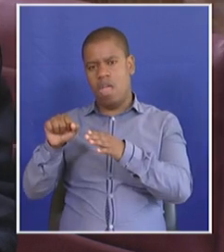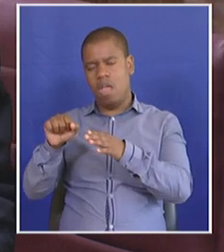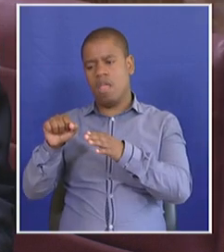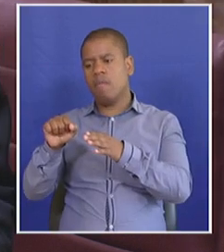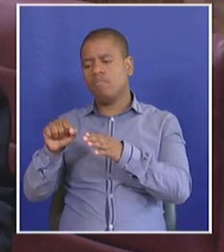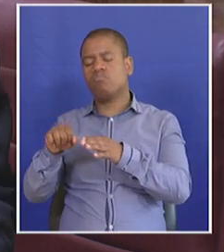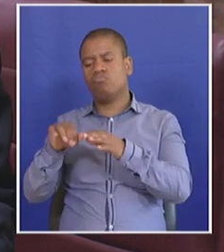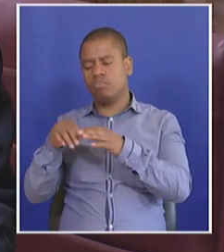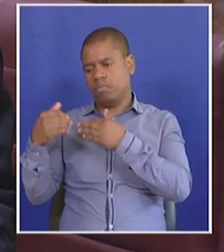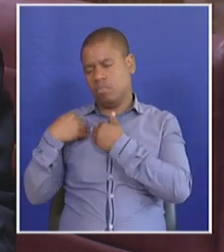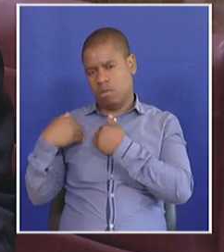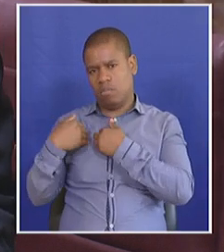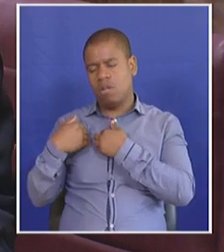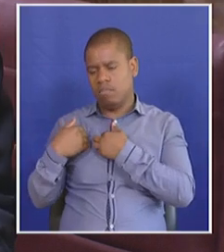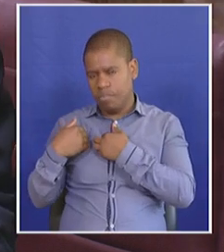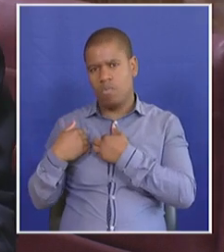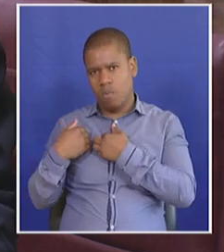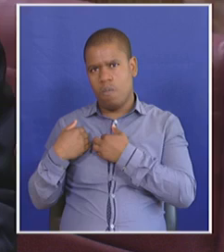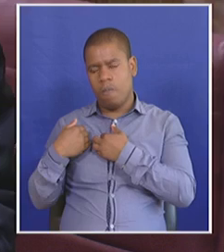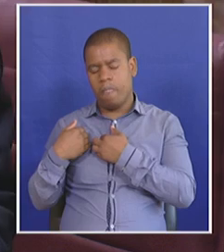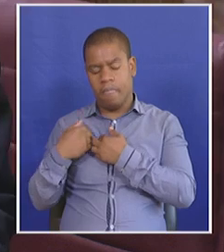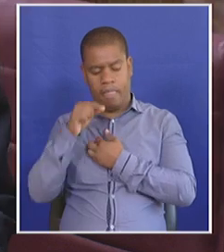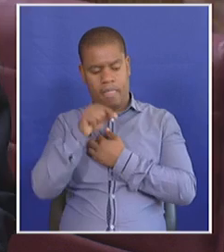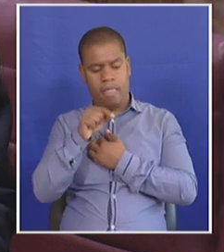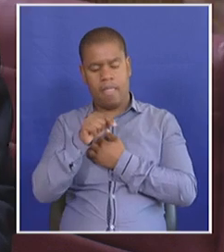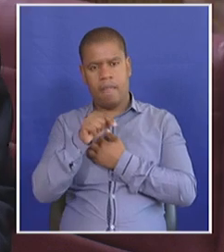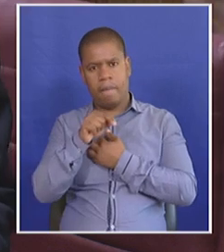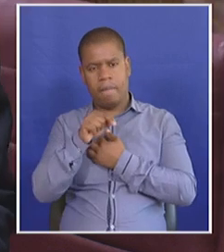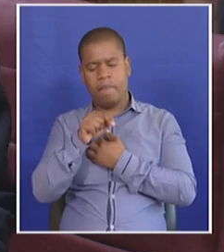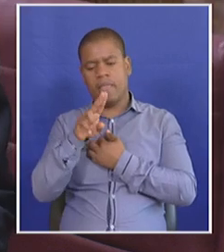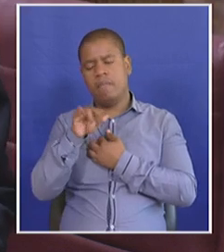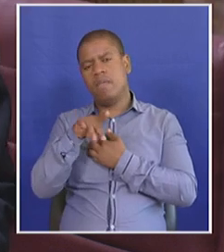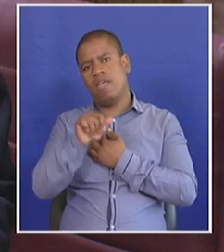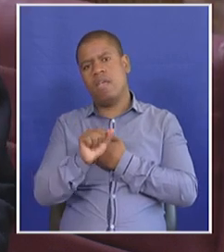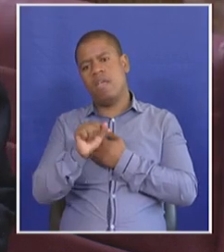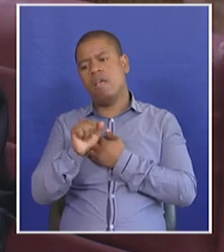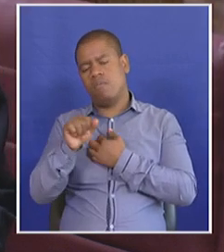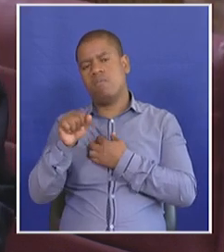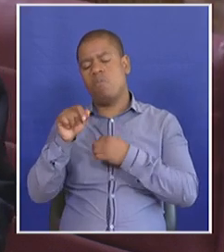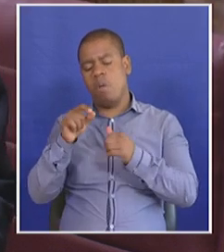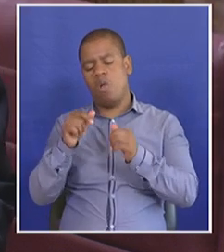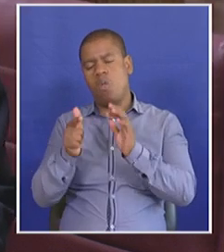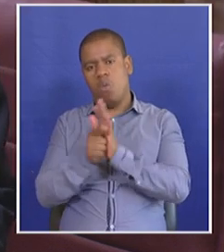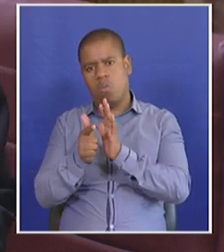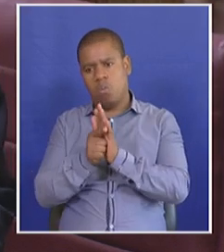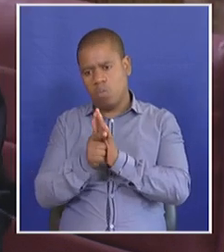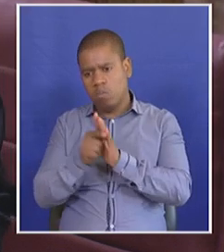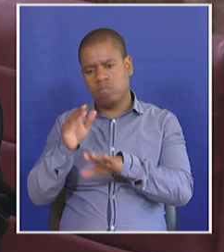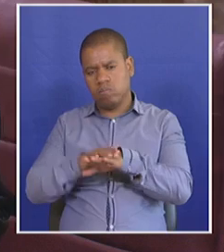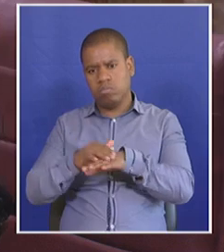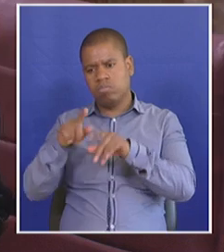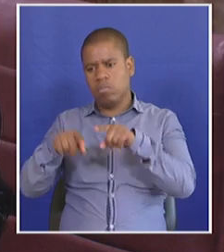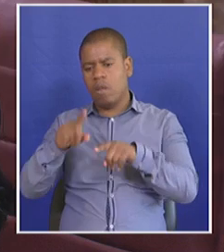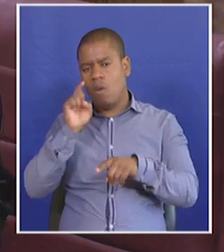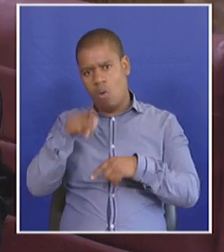reply is, I've been informed that the NPA does not distinguish between cases received from the different law enforcement agencies, such as the Green